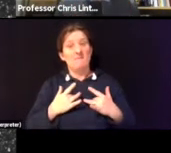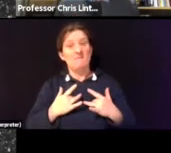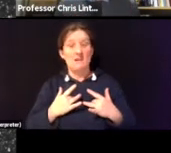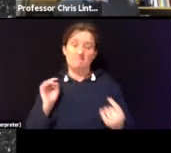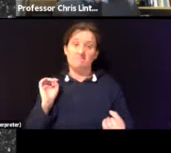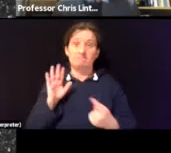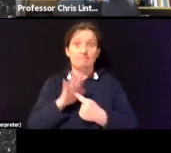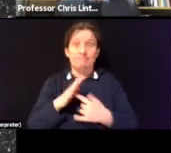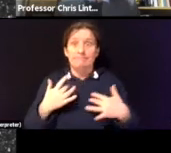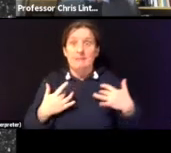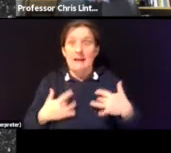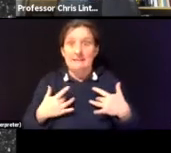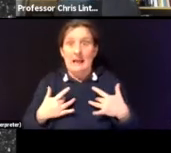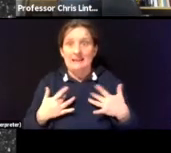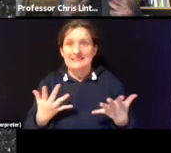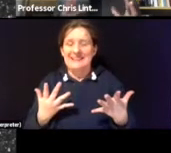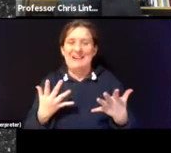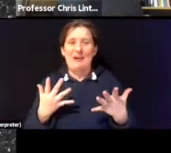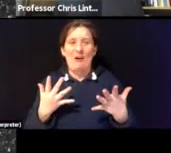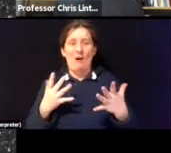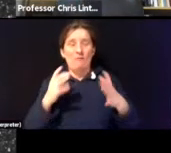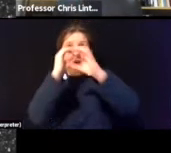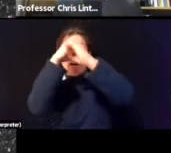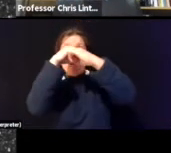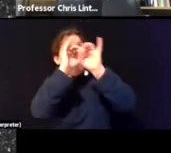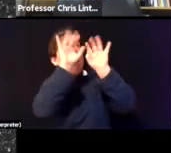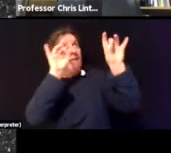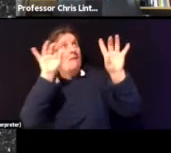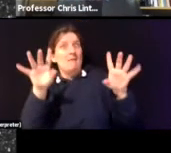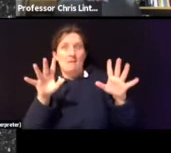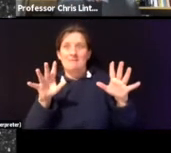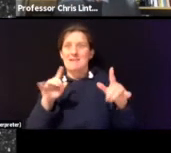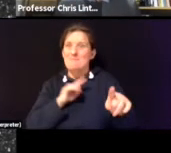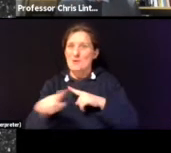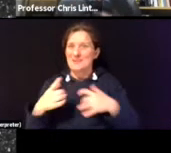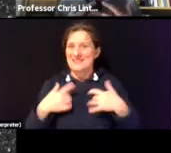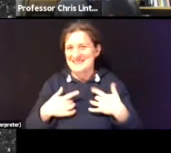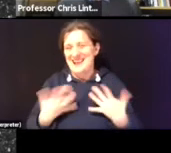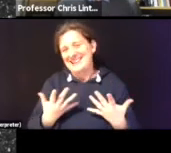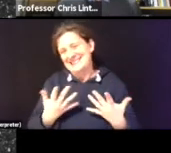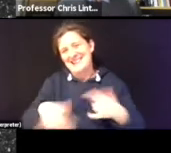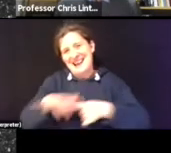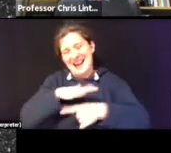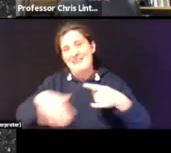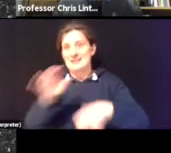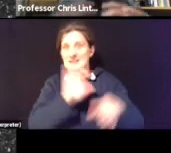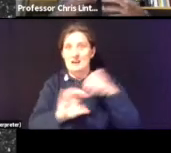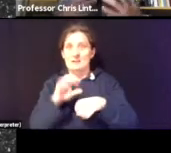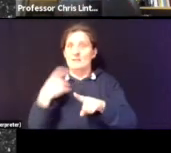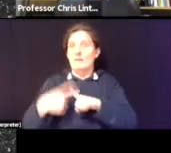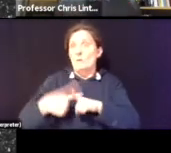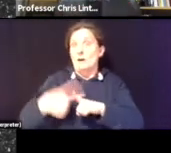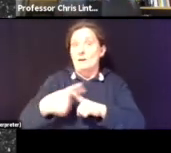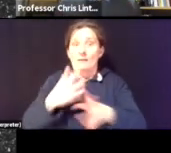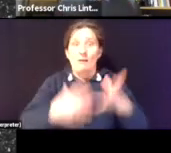most exciting area of astronomy and possibly the most exciting area in science, certainly one of the most fast moving, which is